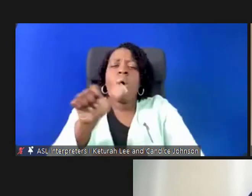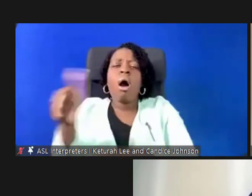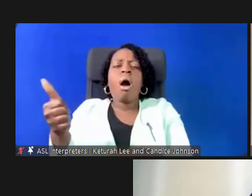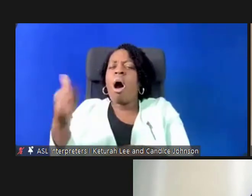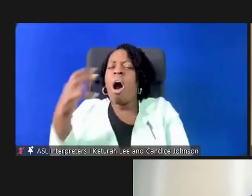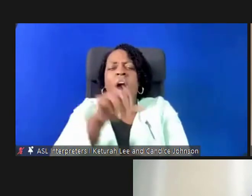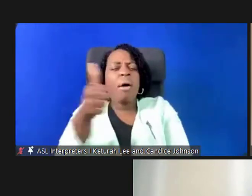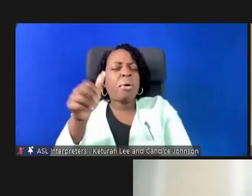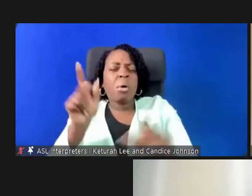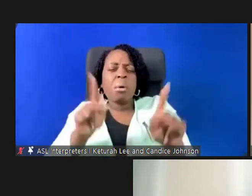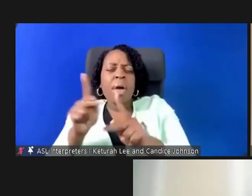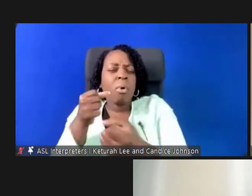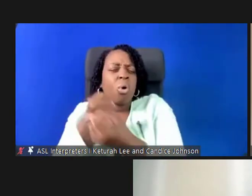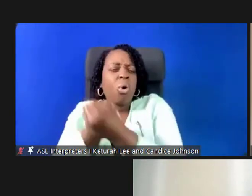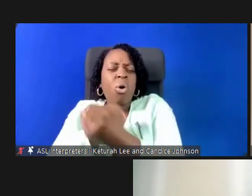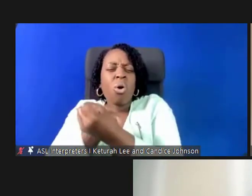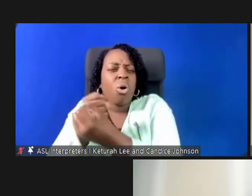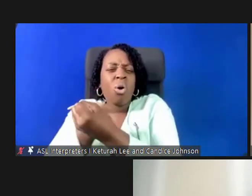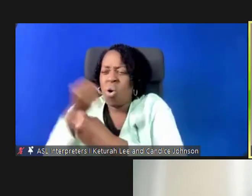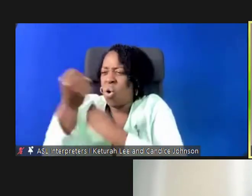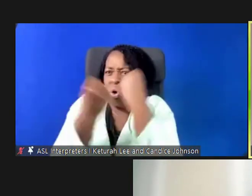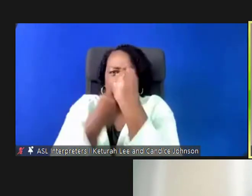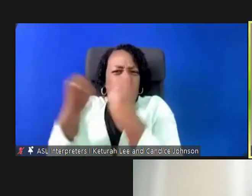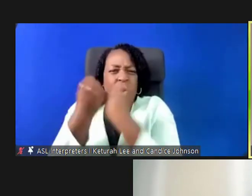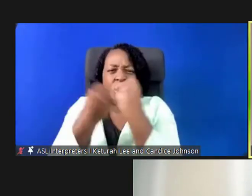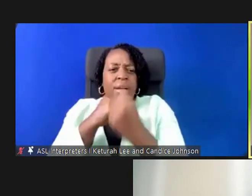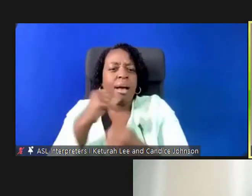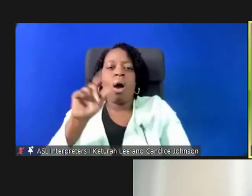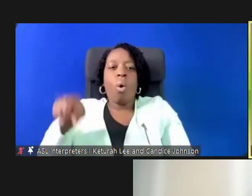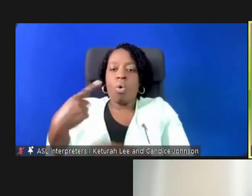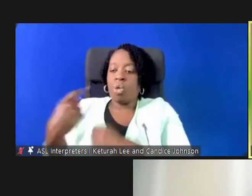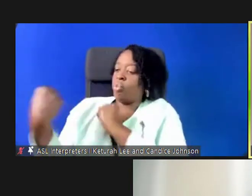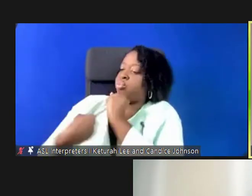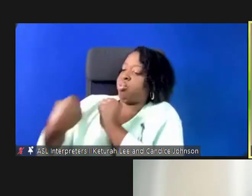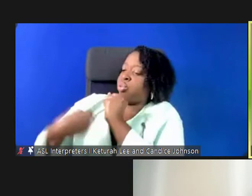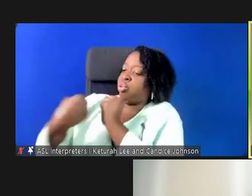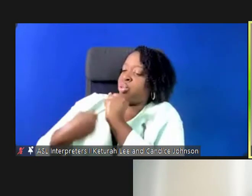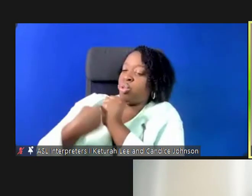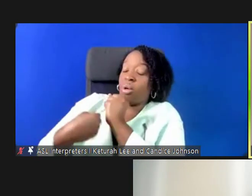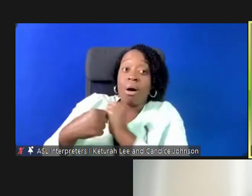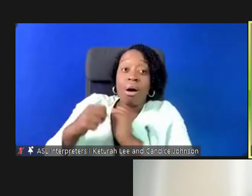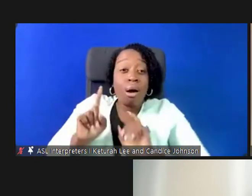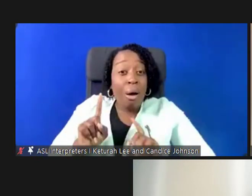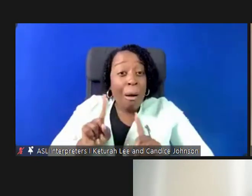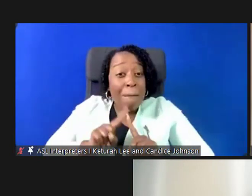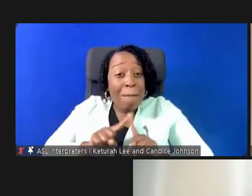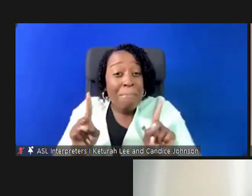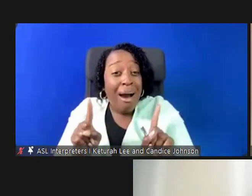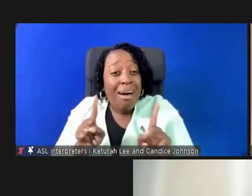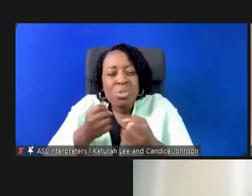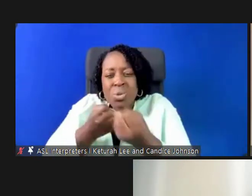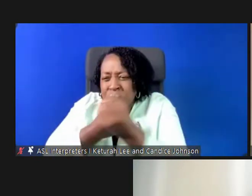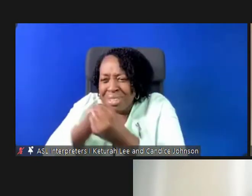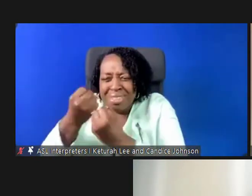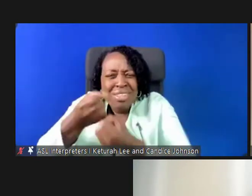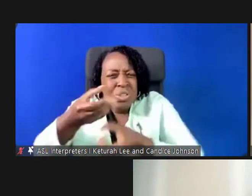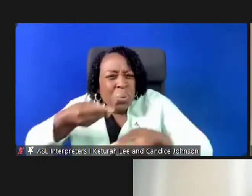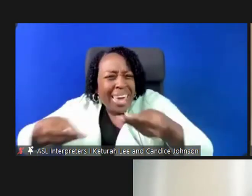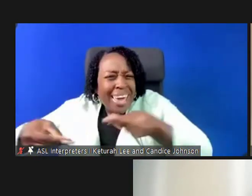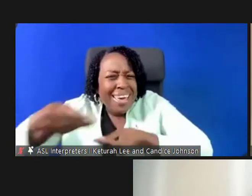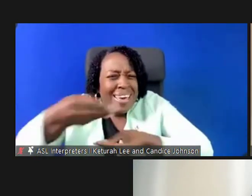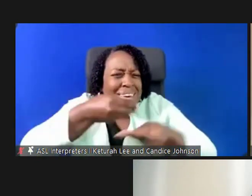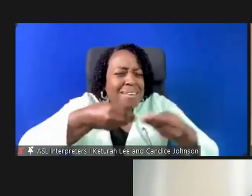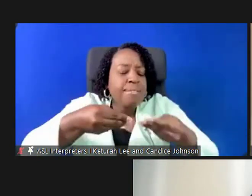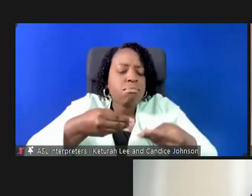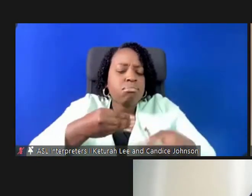of a sense of loneliness, not just by connection that's coming toward us, but that we have an opportunity to give. And